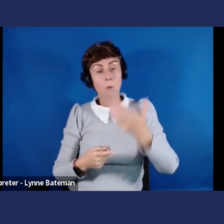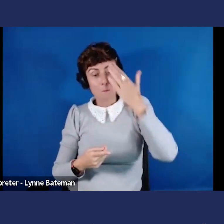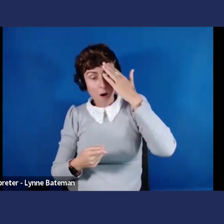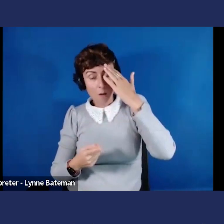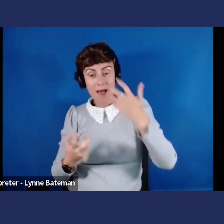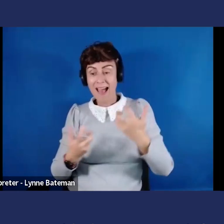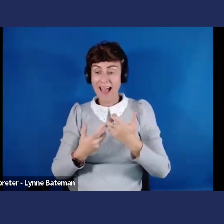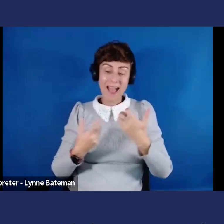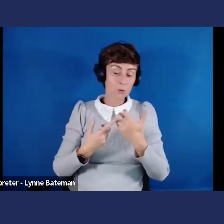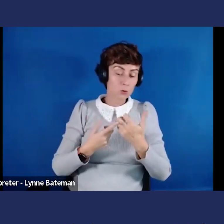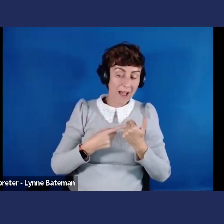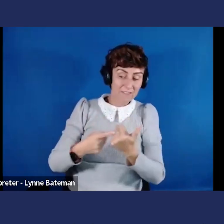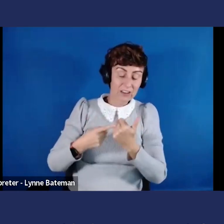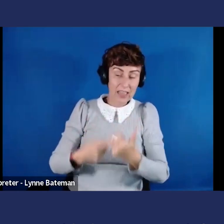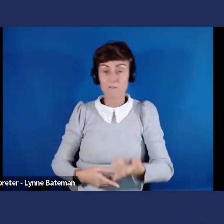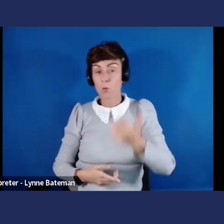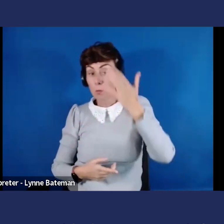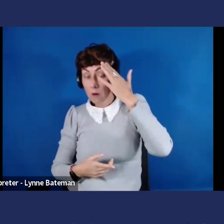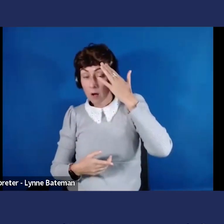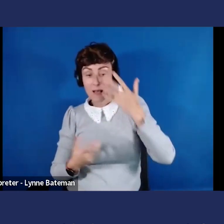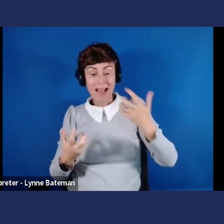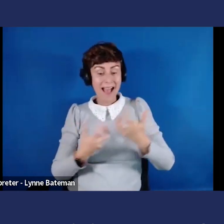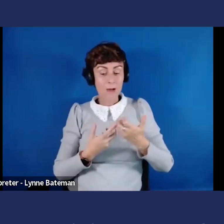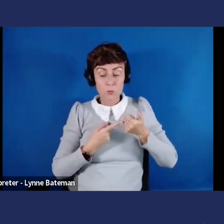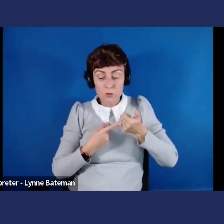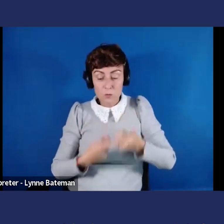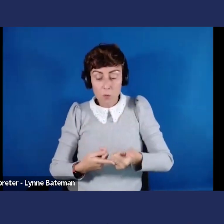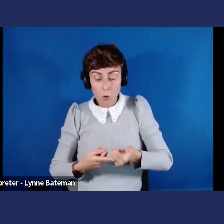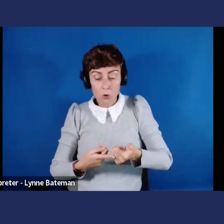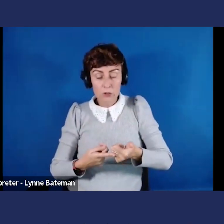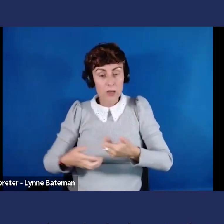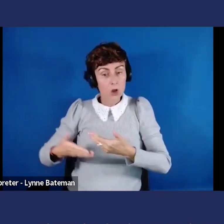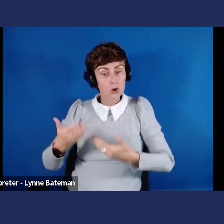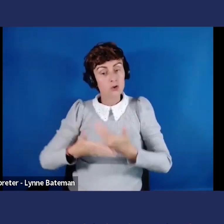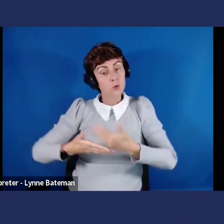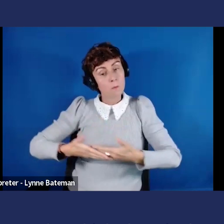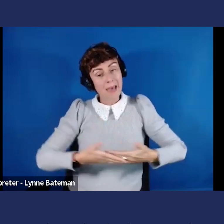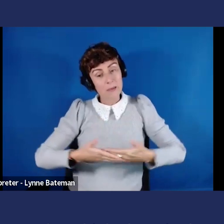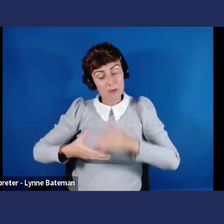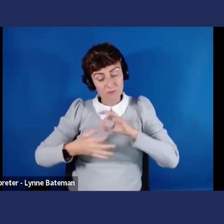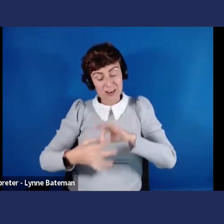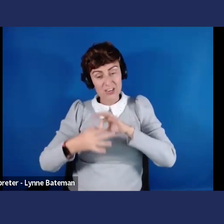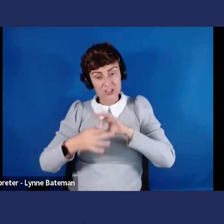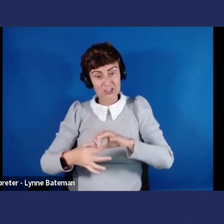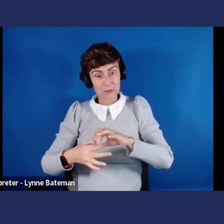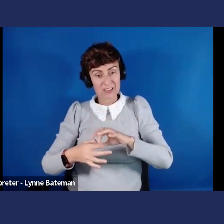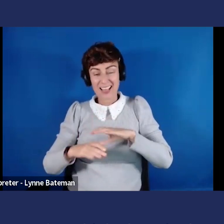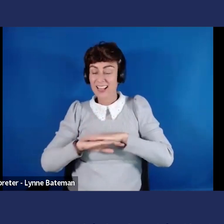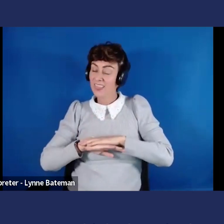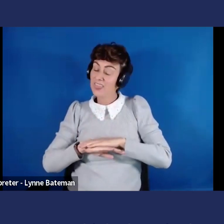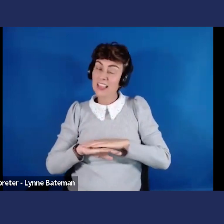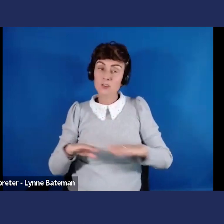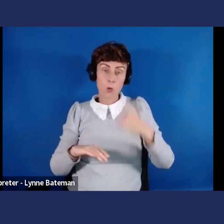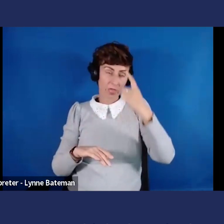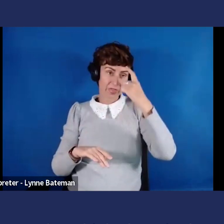with those parent-infant relationships, and a lot of the things that they come across, they think about in that context rather than as their